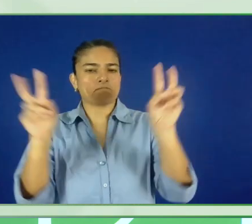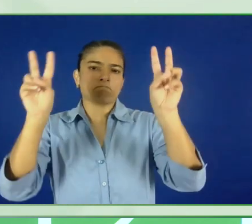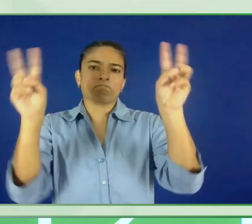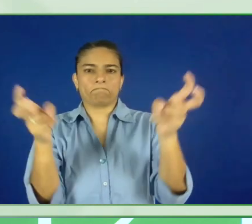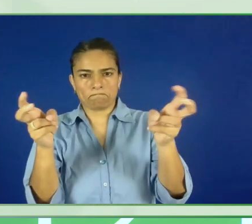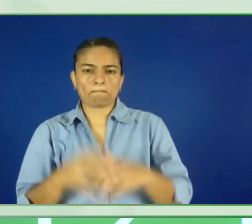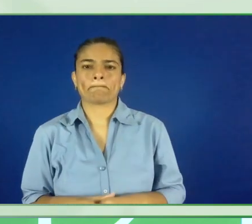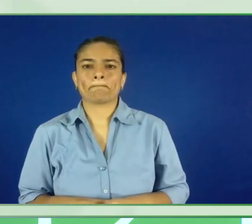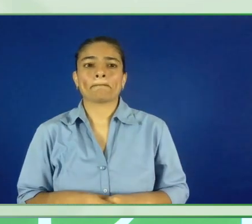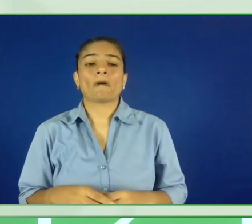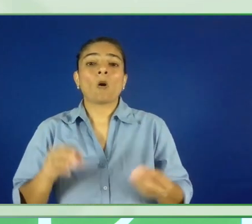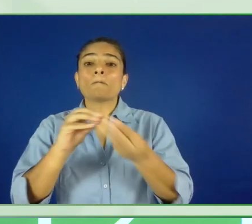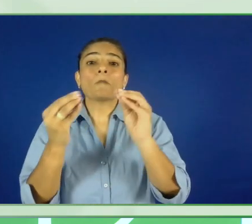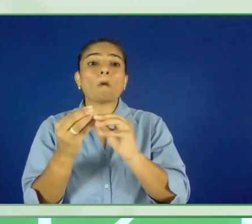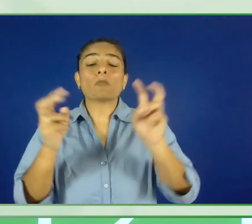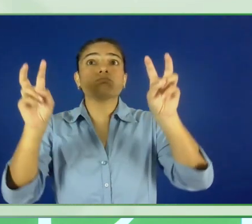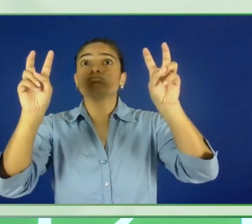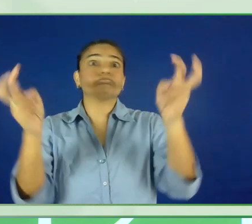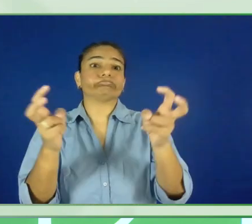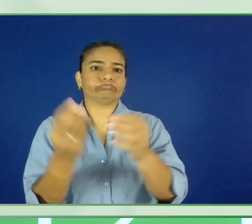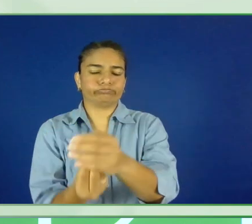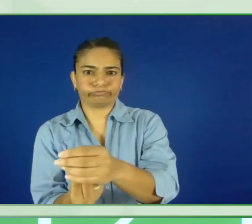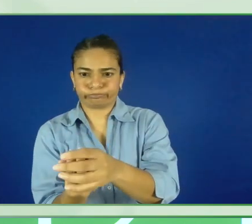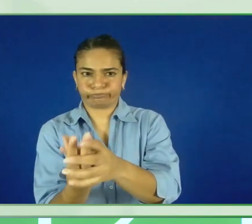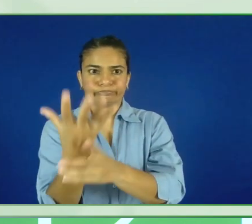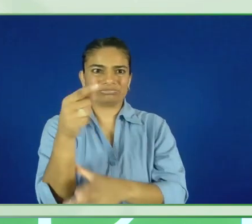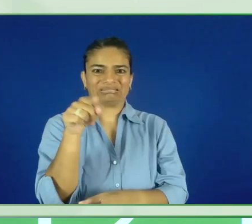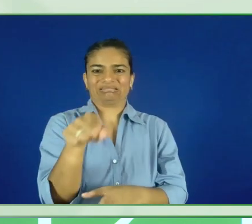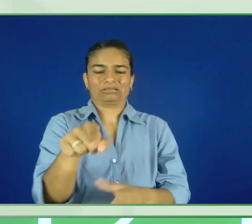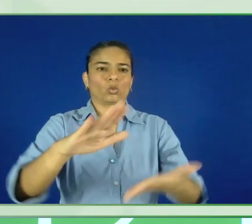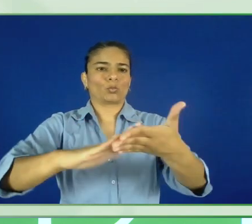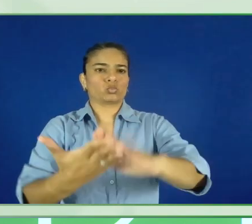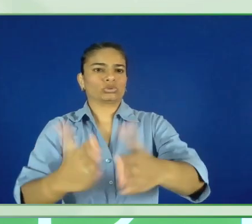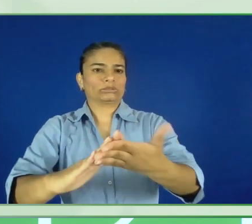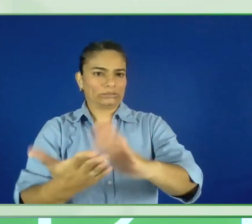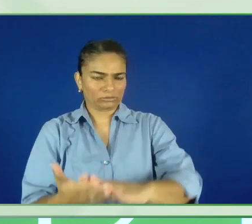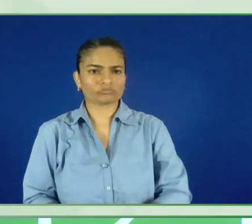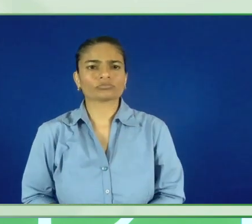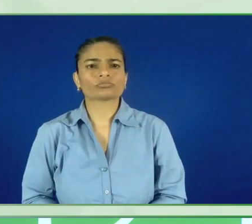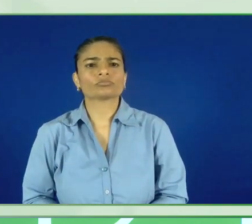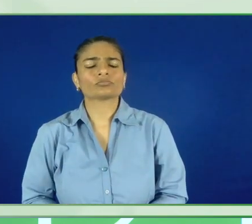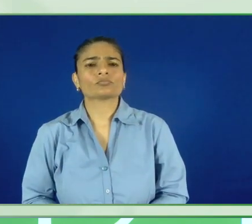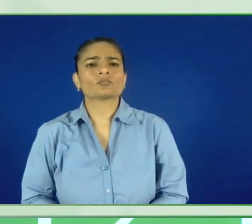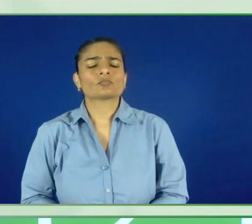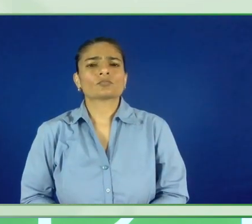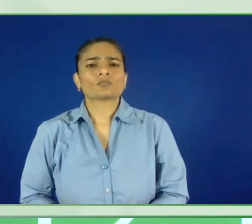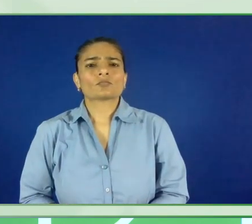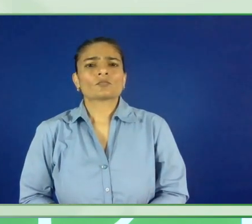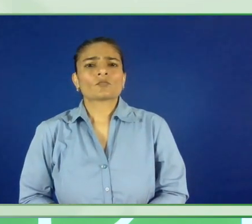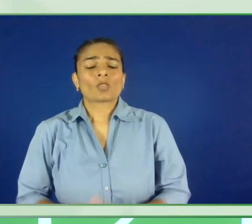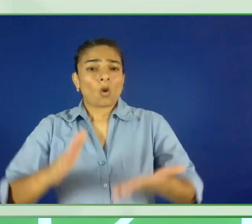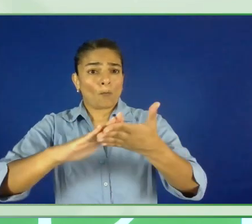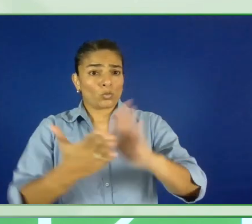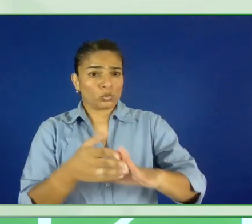community. Community came and told that what would you do after you collect all this